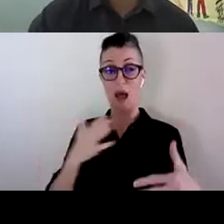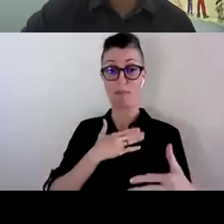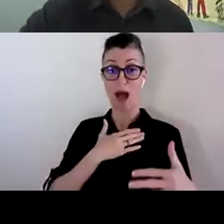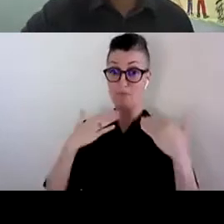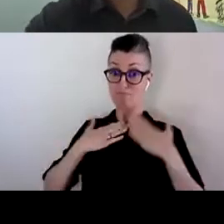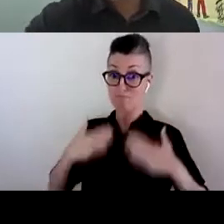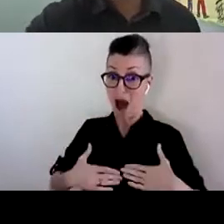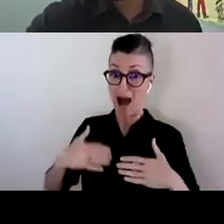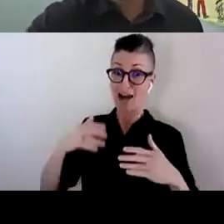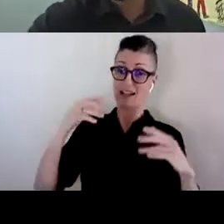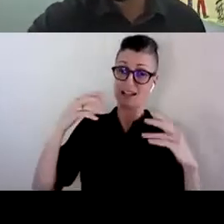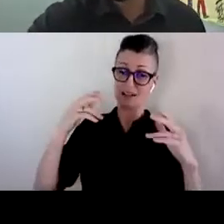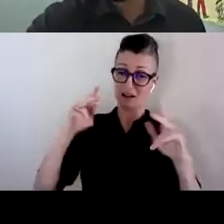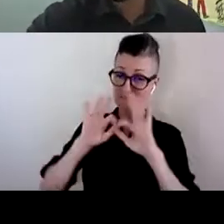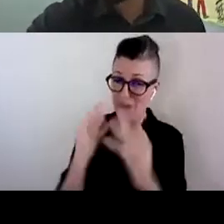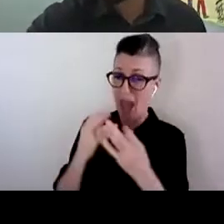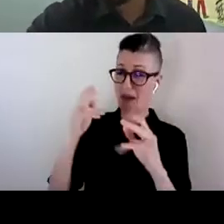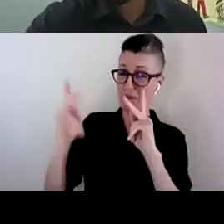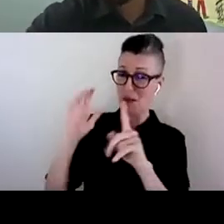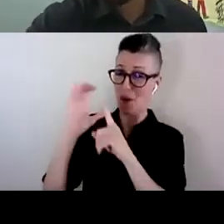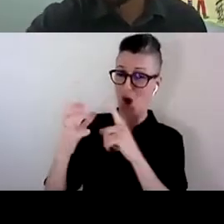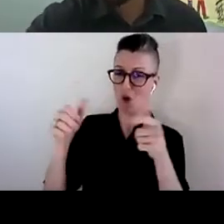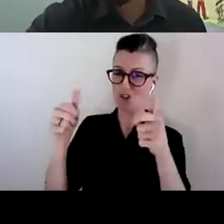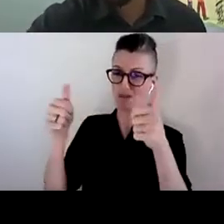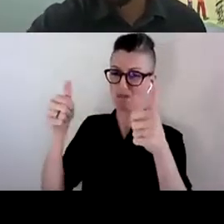inferiorized. Education was the tool